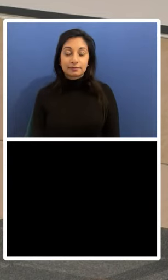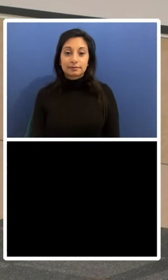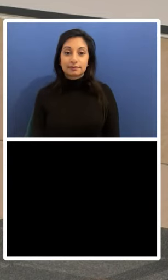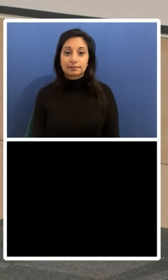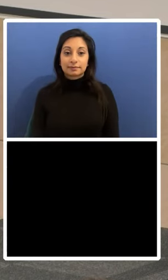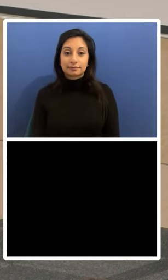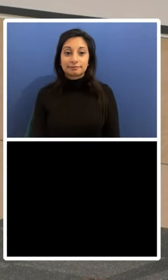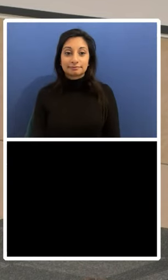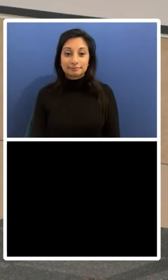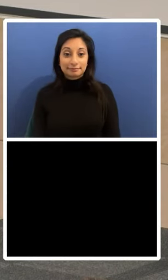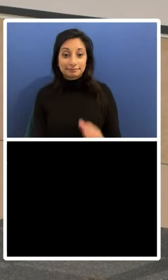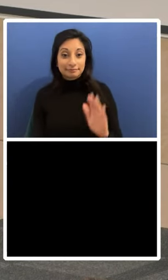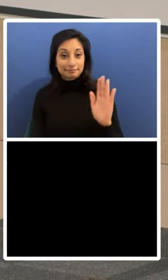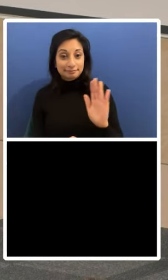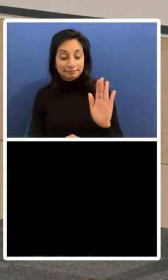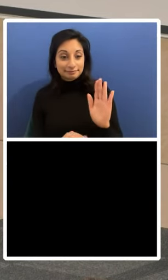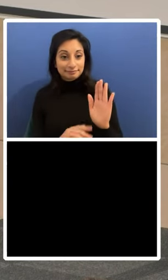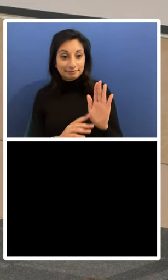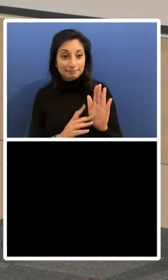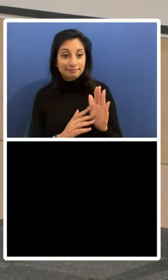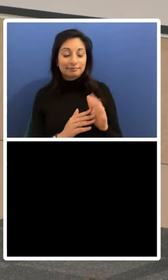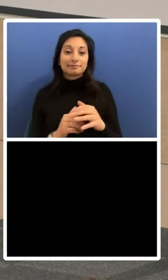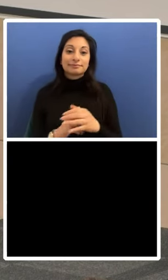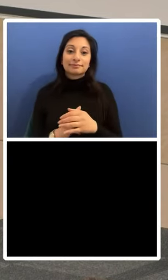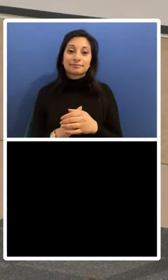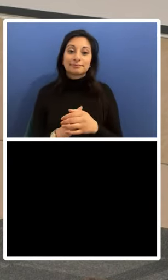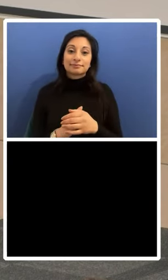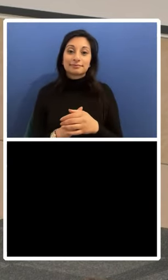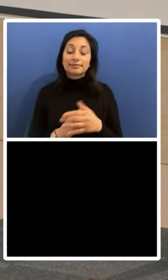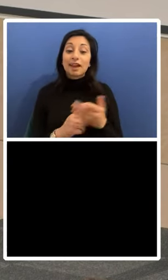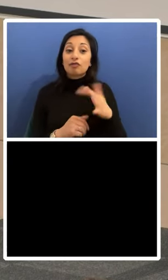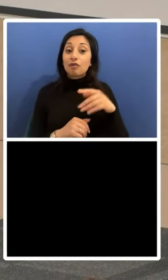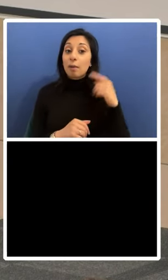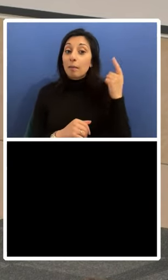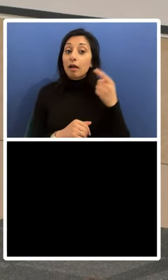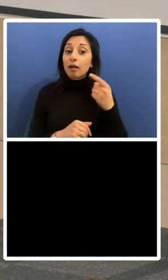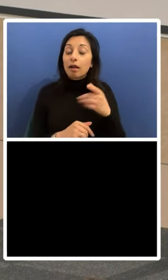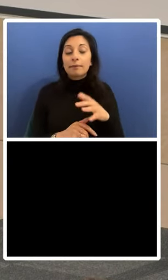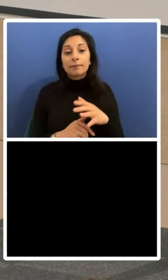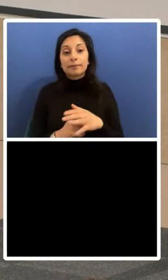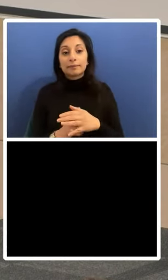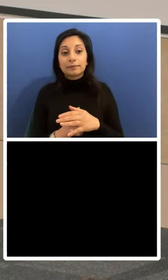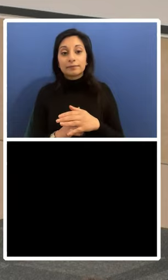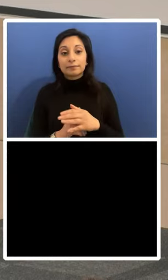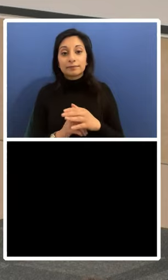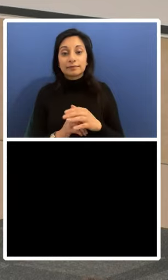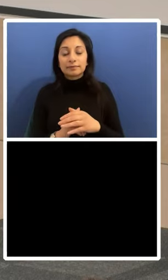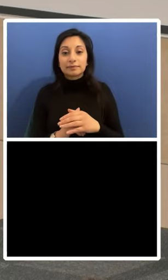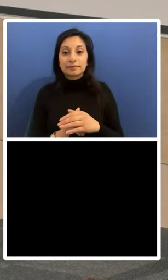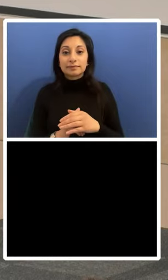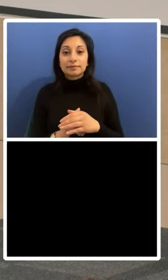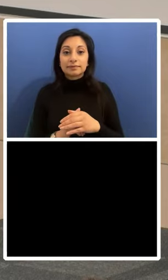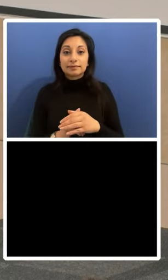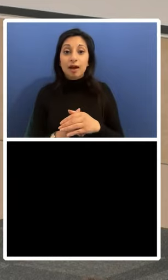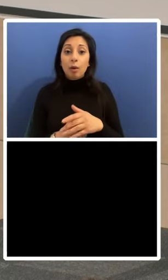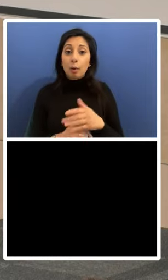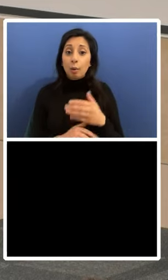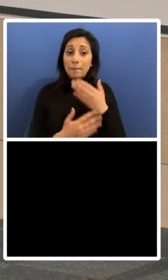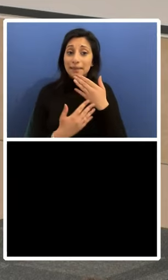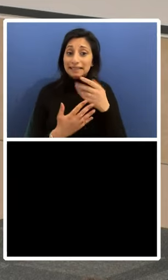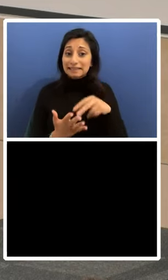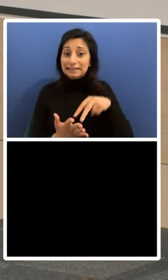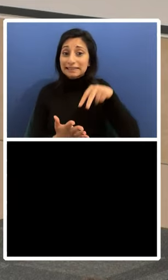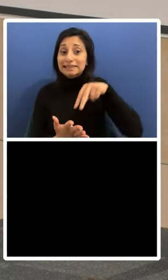Hi, my name is Ayush. I'm from SPJ in London. And can my you question that, please? Hello. Yes, sir. Any chance you could stand up so I can see what you're